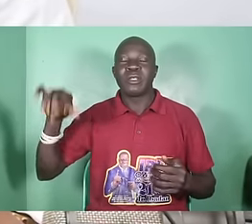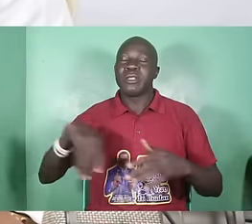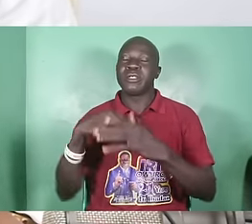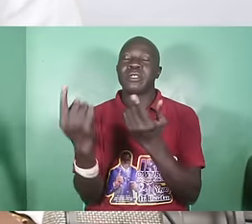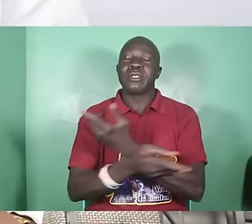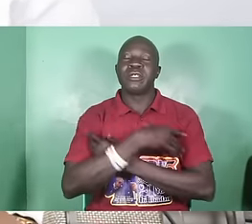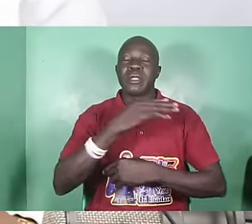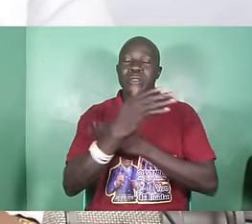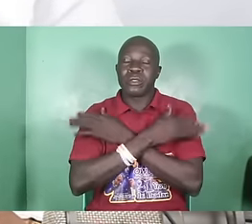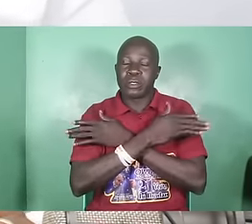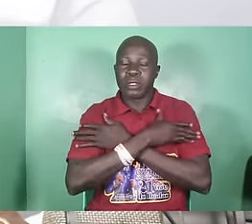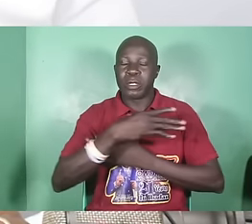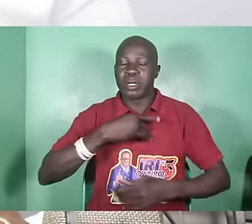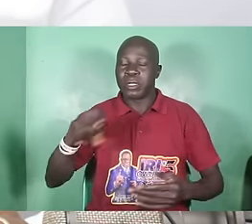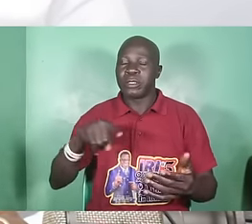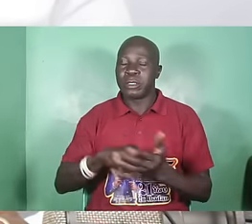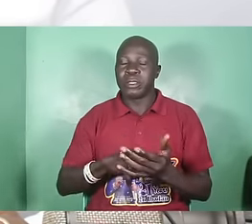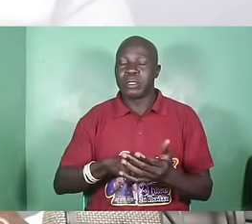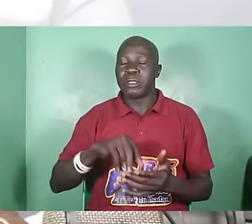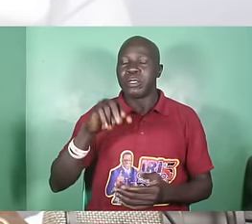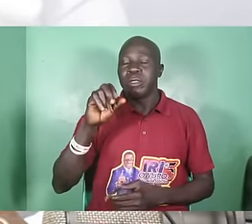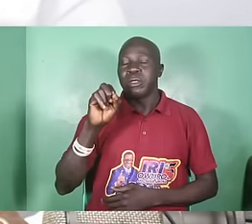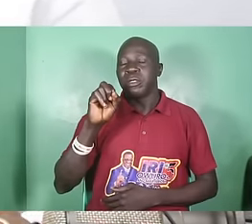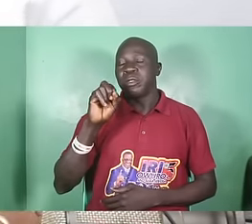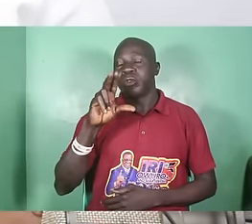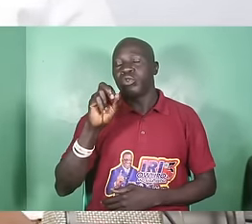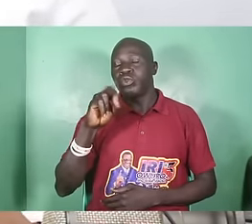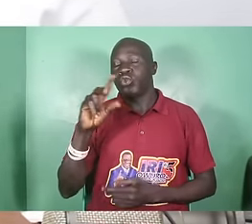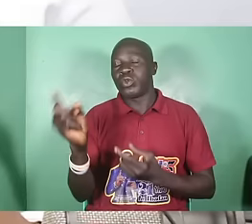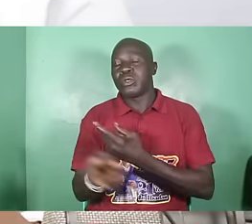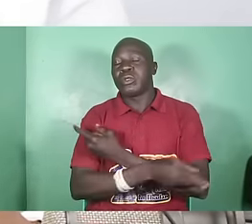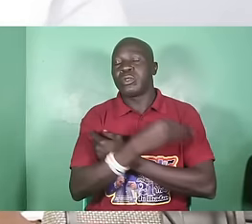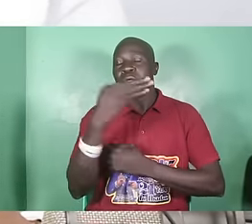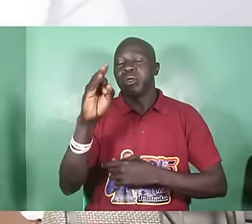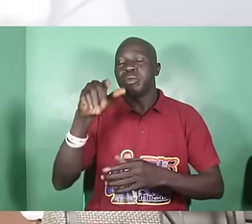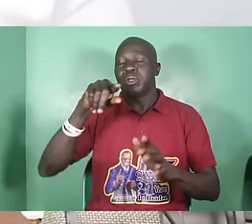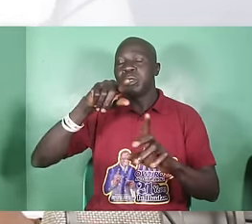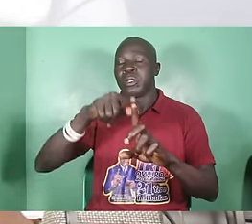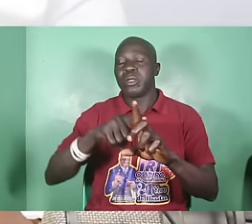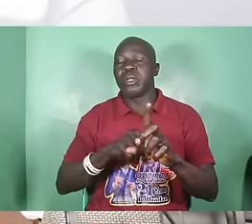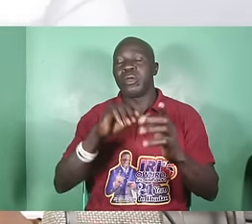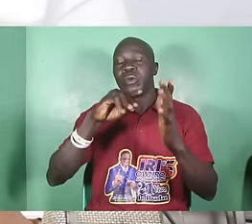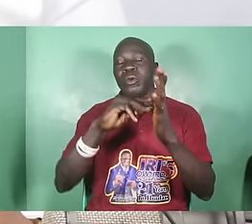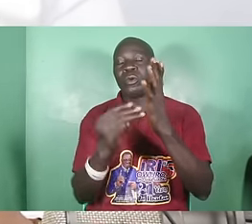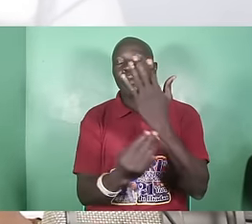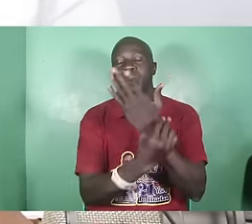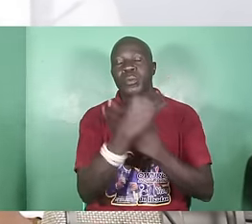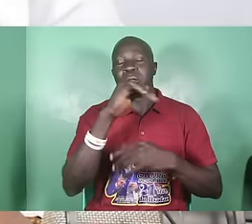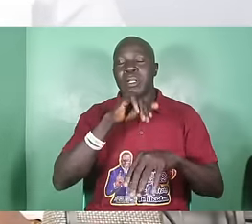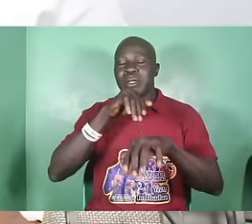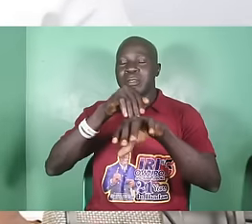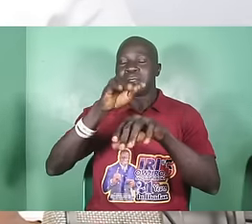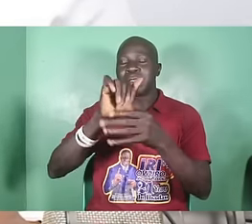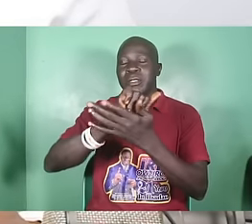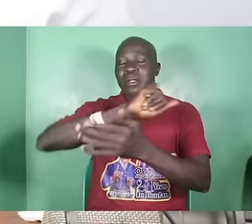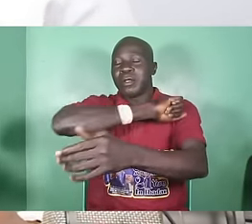In a day Sunday, ọjọ́ kejìlá oṣù kọkànlá, the 12th day of the 11th month, ni mo gbé ara àṣẹ jáde.